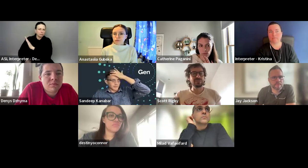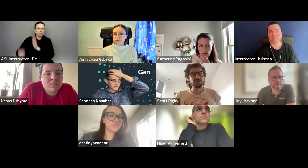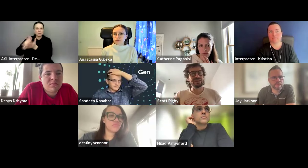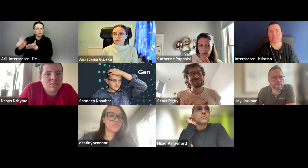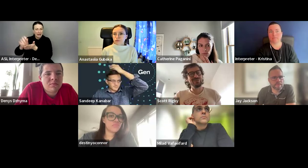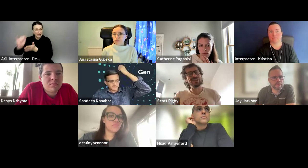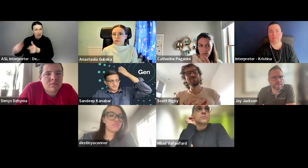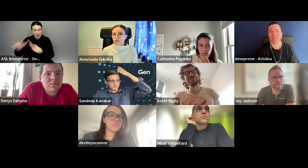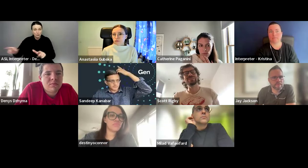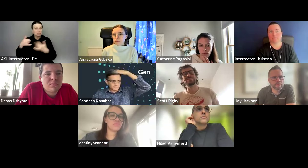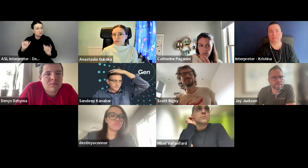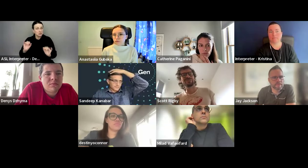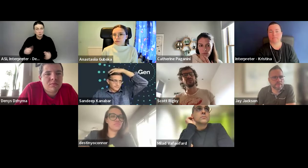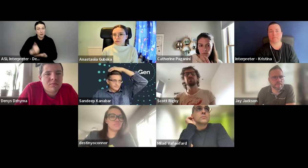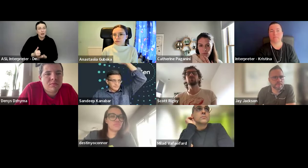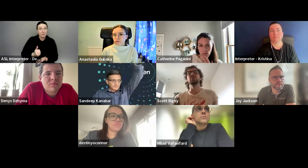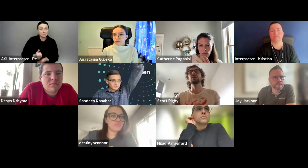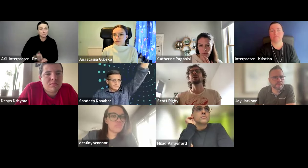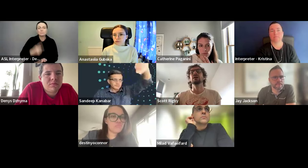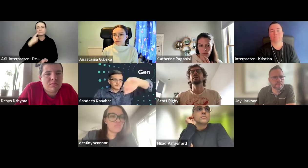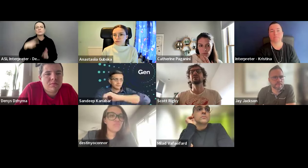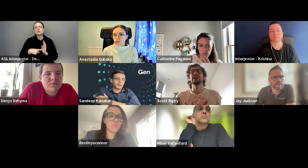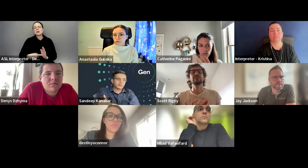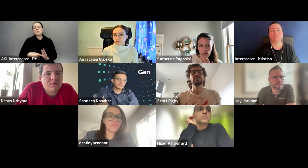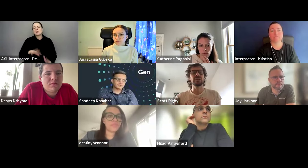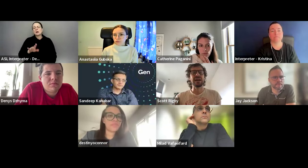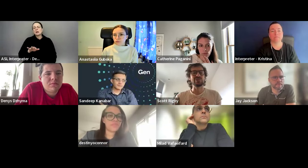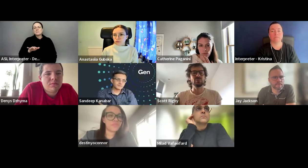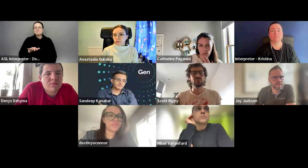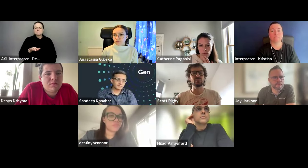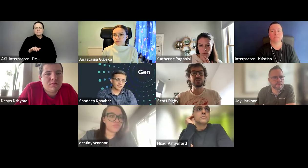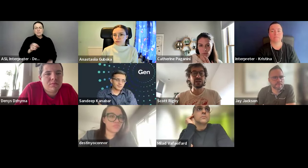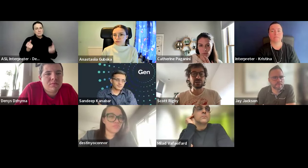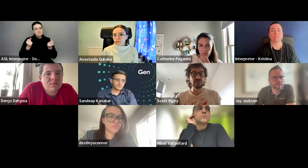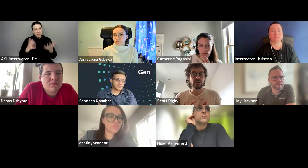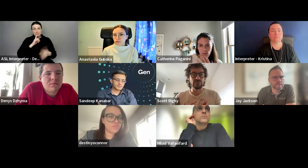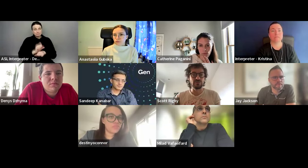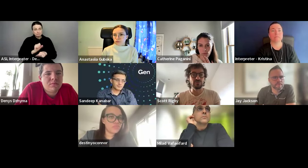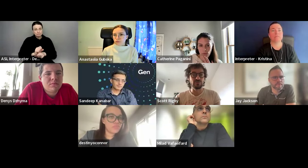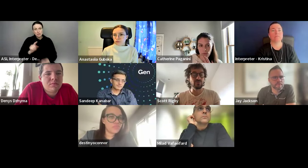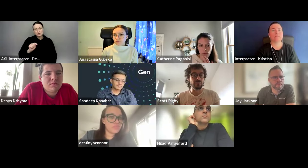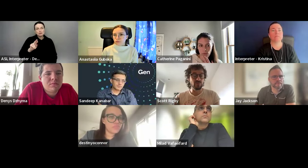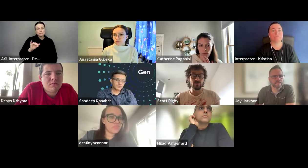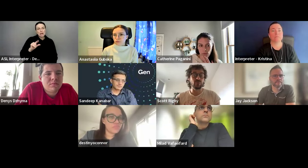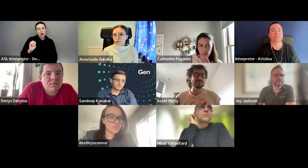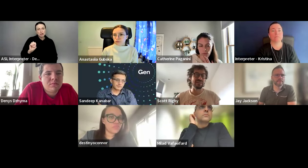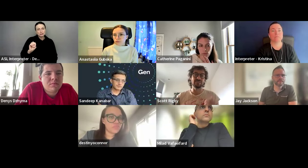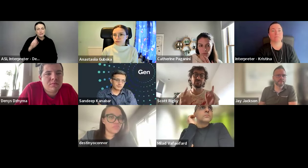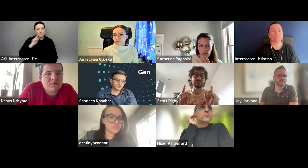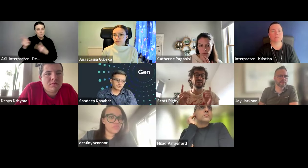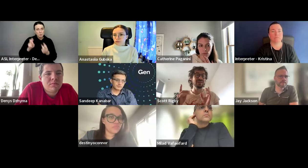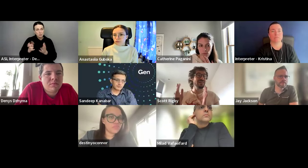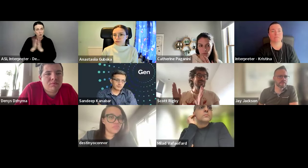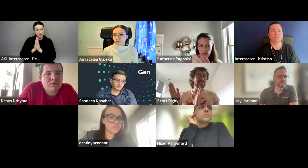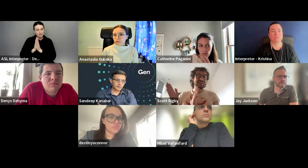there are still ways that you can help with this. So for example, a lot of the actual triaging of pull requests has to